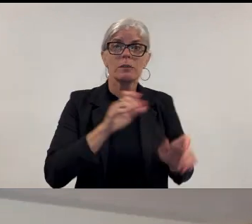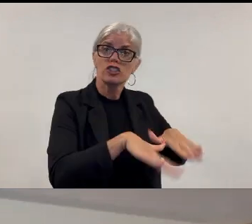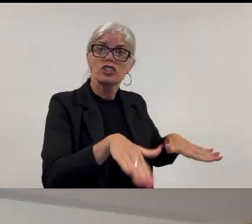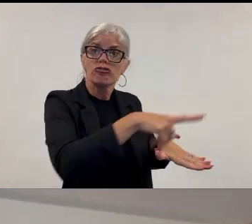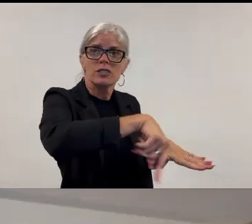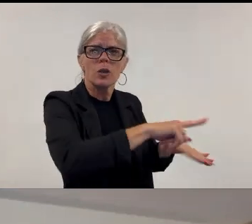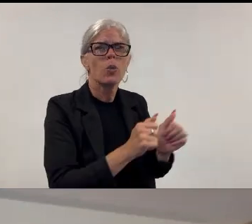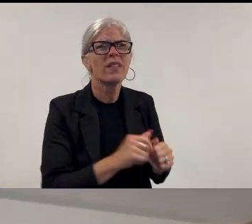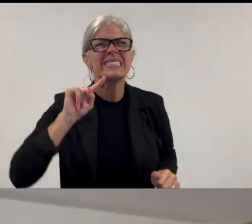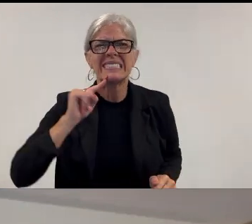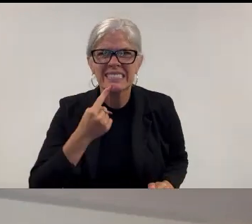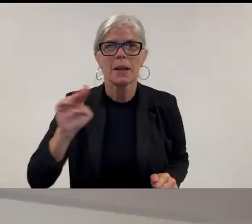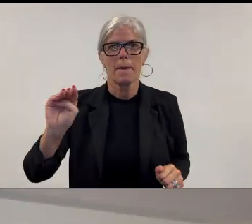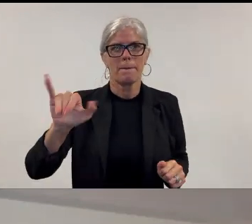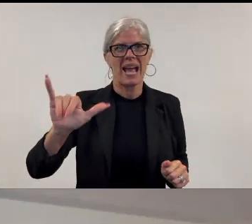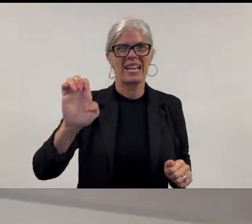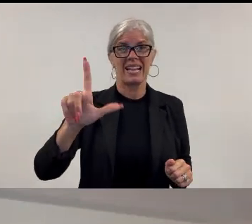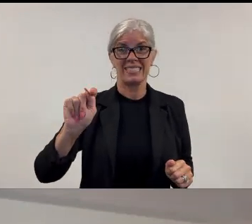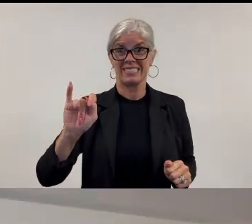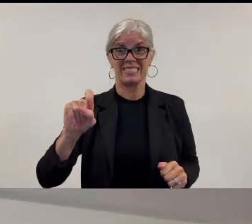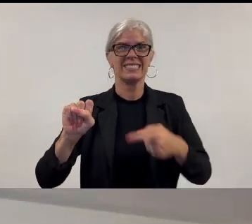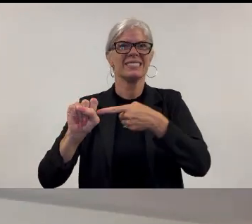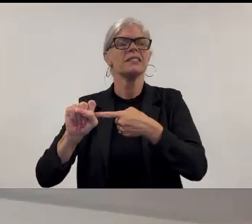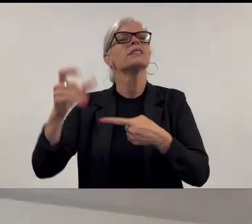ability to improve, to